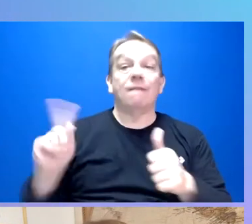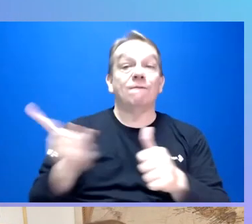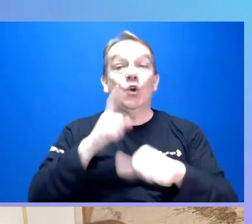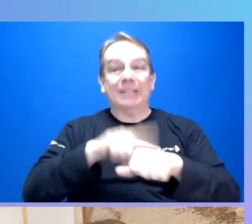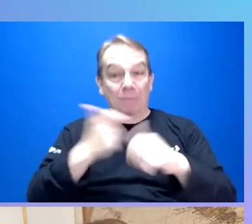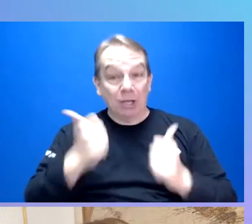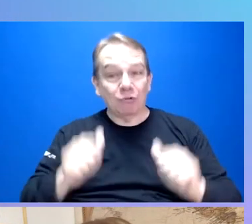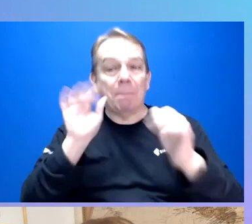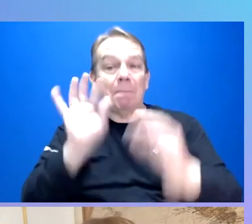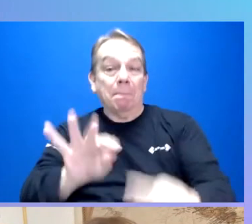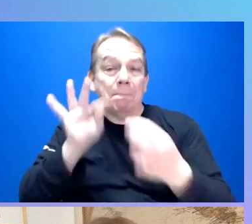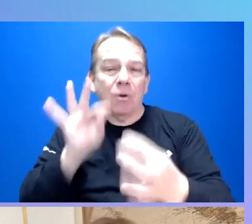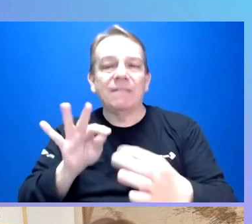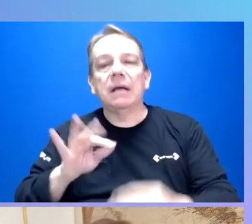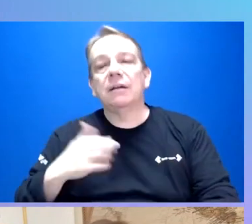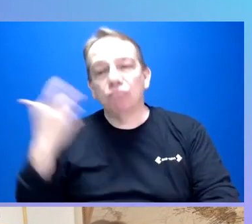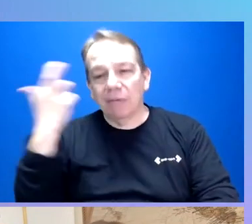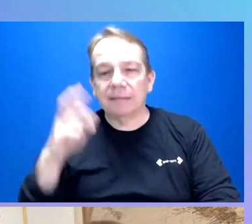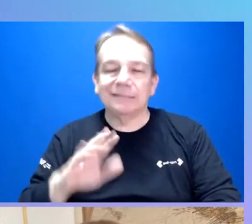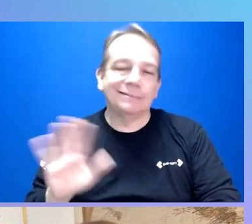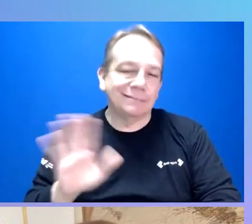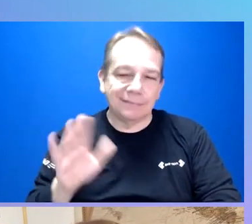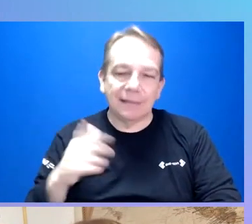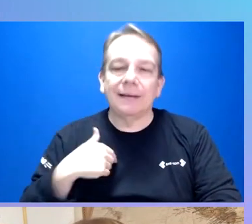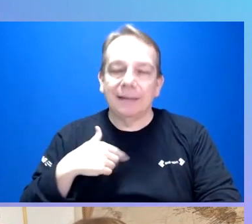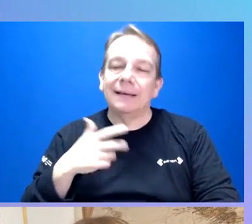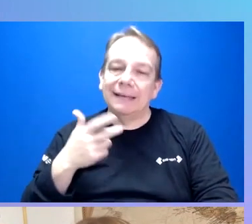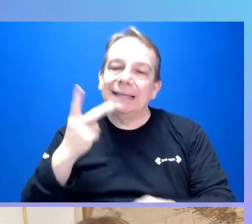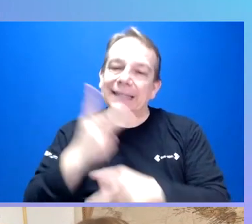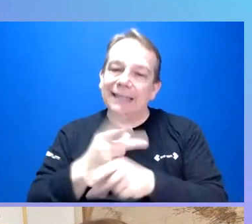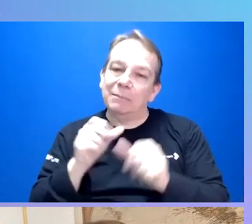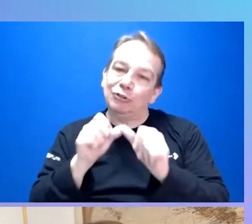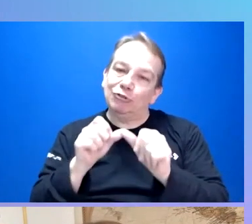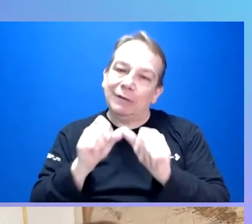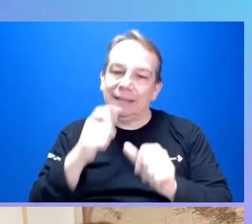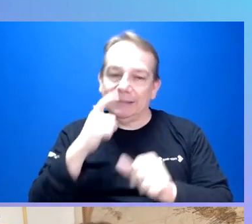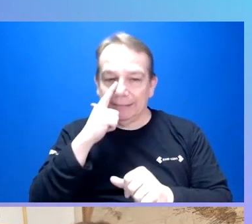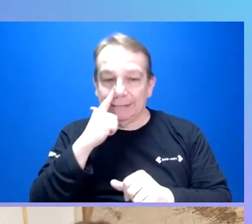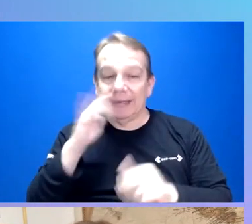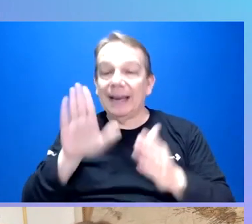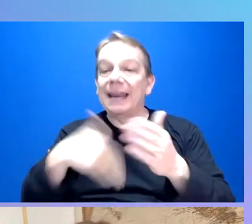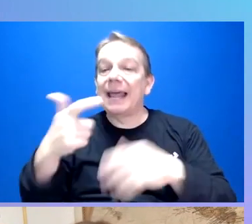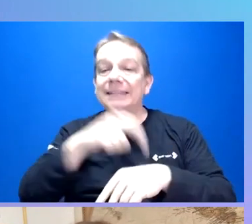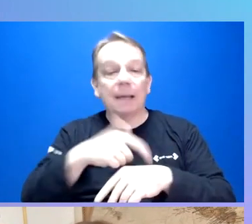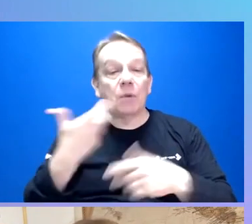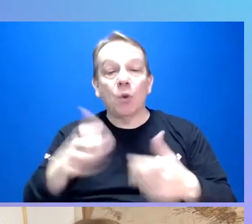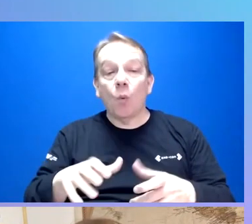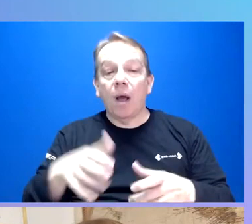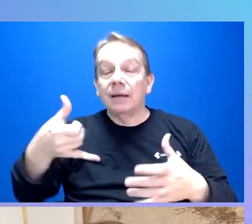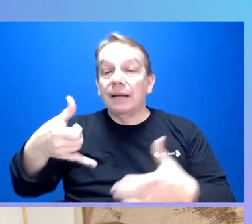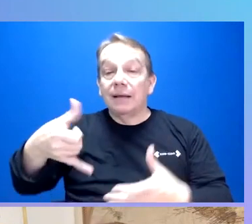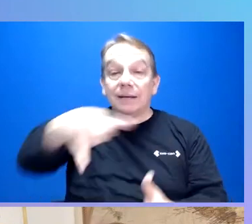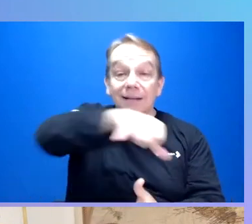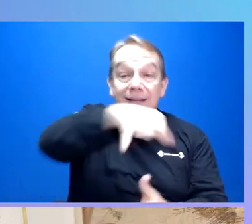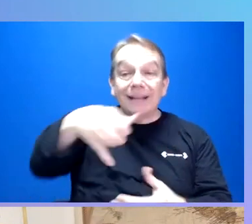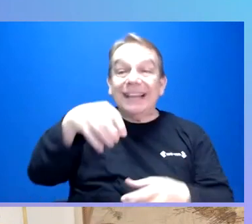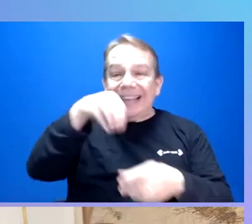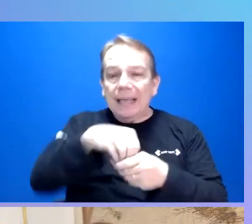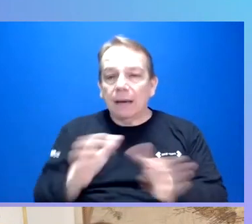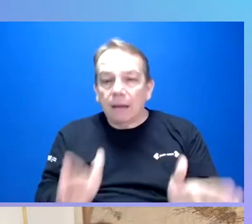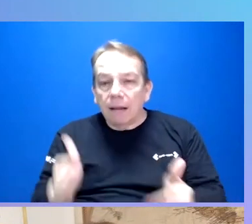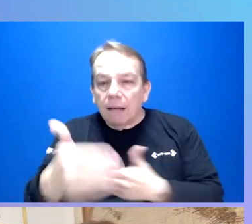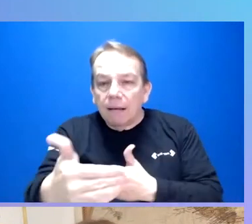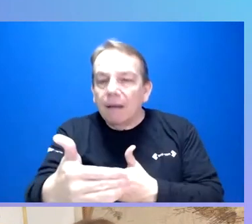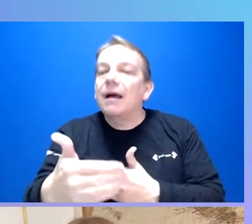try, even if you think you did. So even the tea kettle, right? Like next time we'd want it out in the open so you could touch the entire shape of the